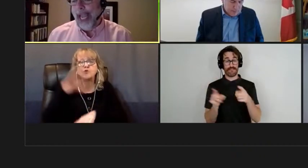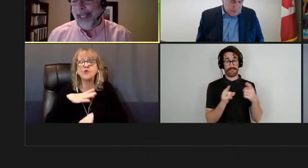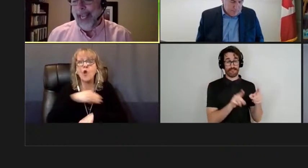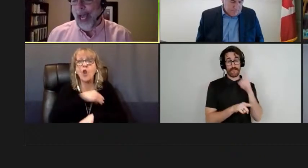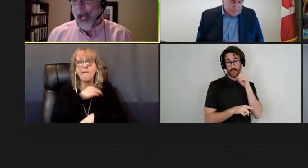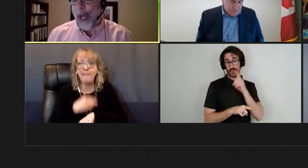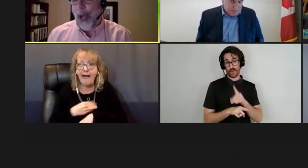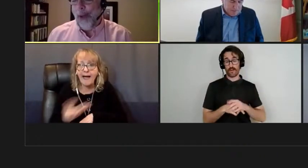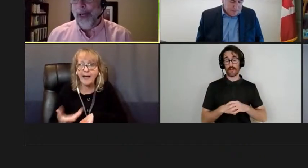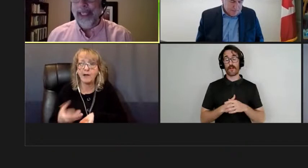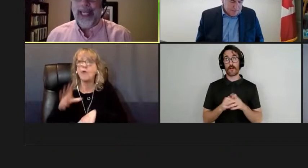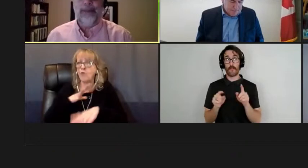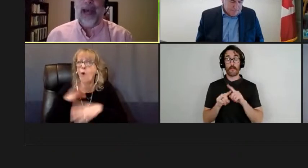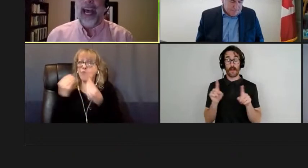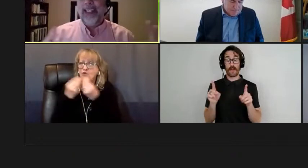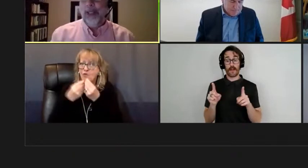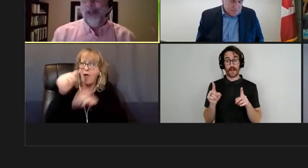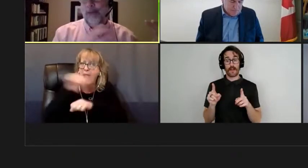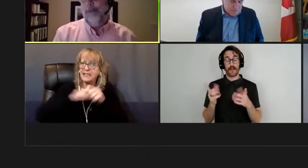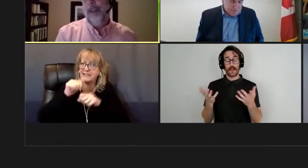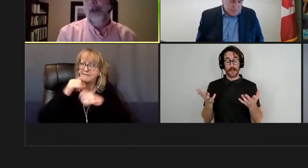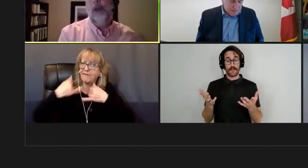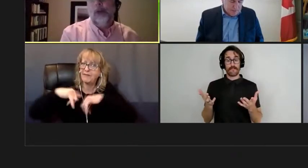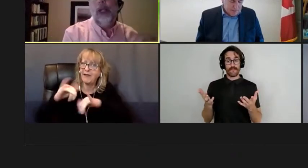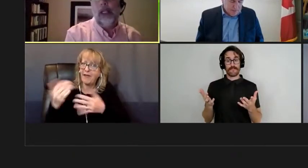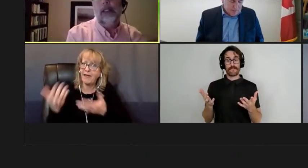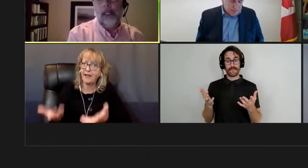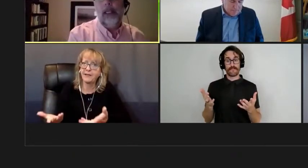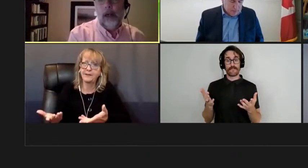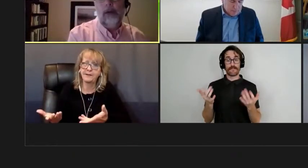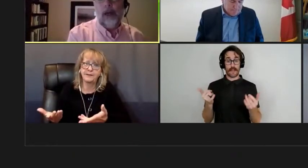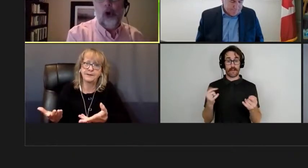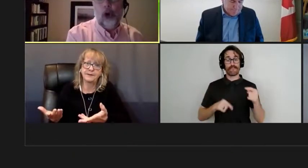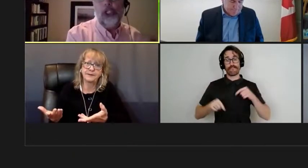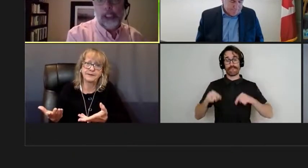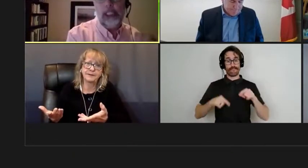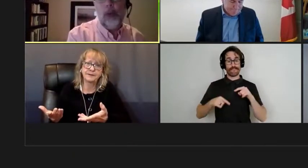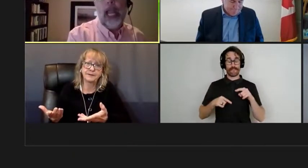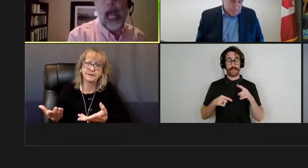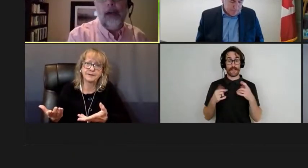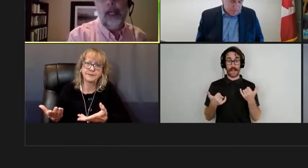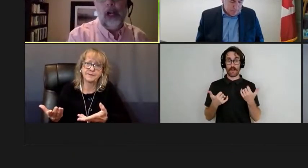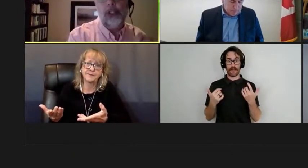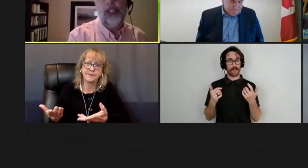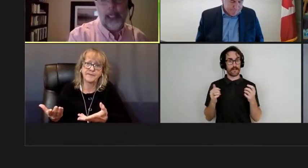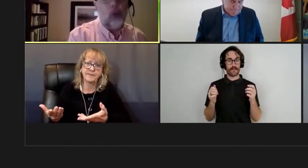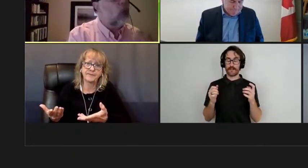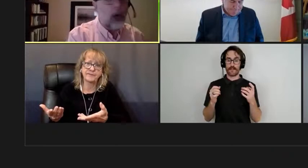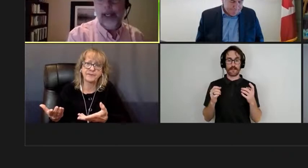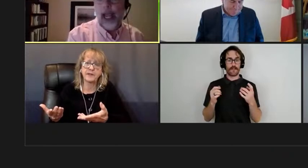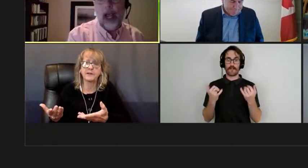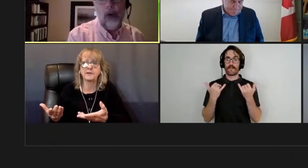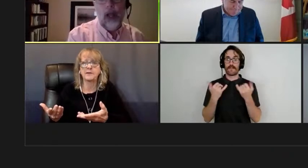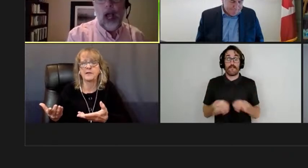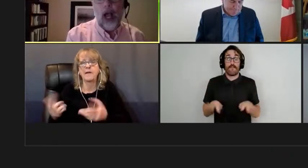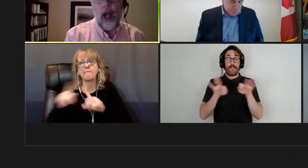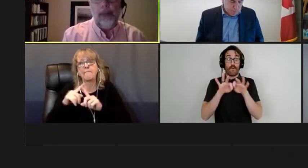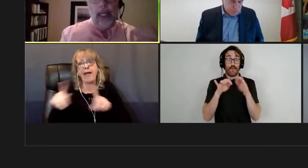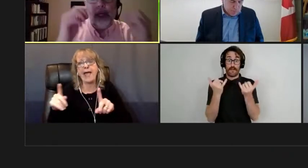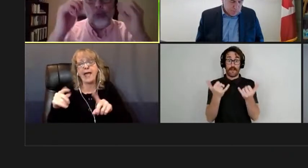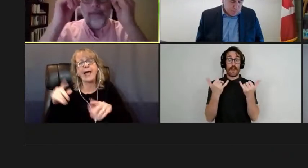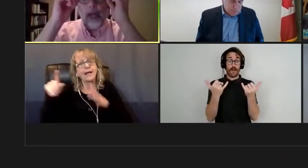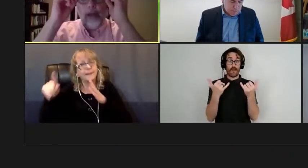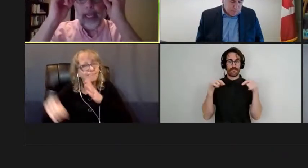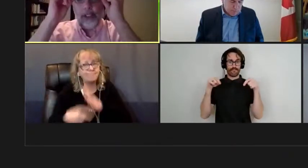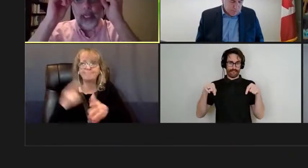again, I'm going to take us back to the real urgency we have in our city right now,